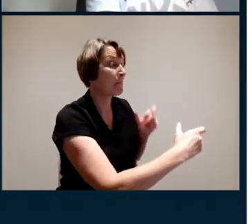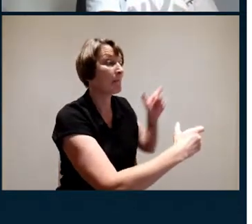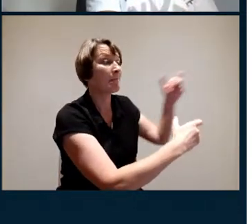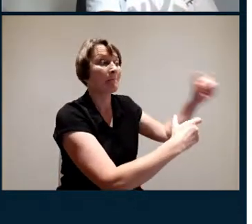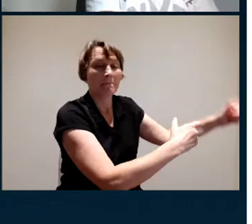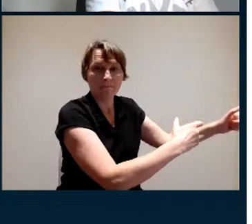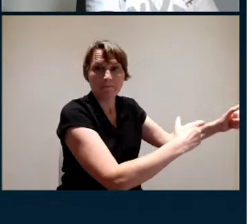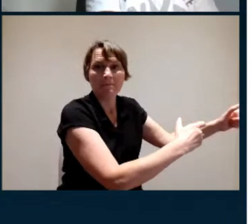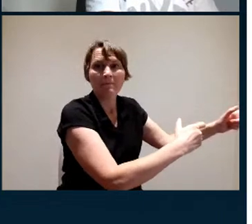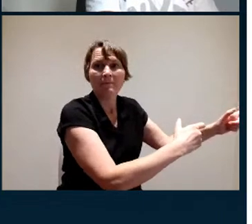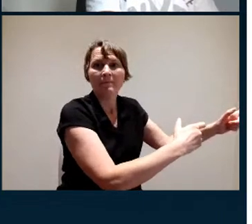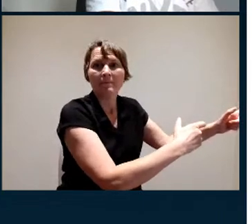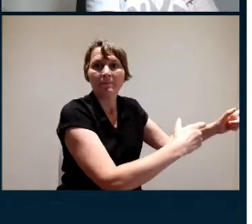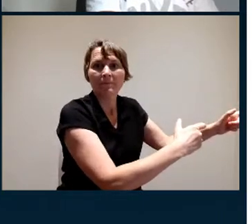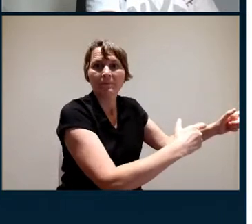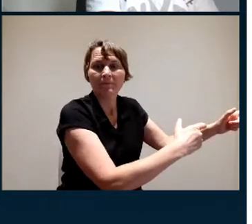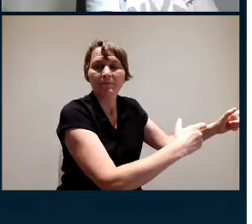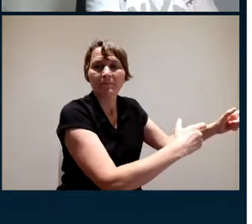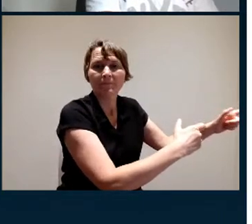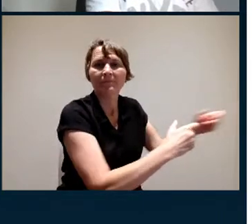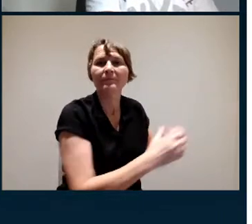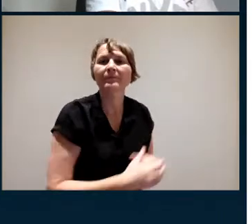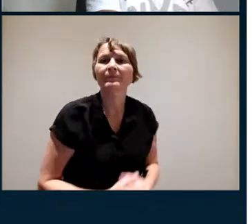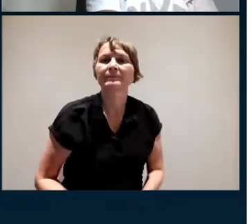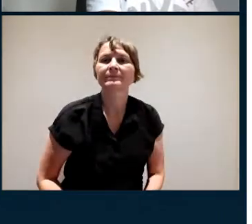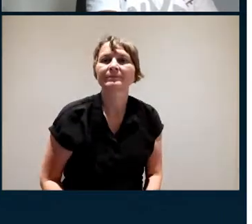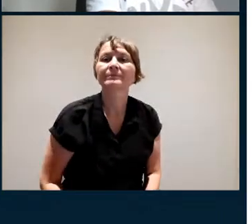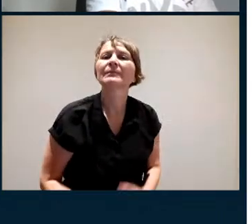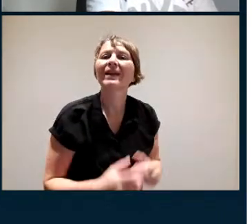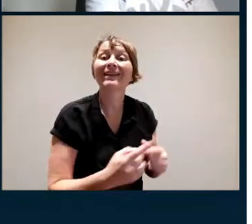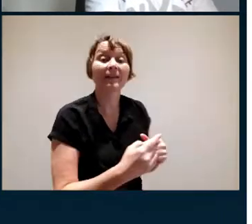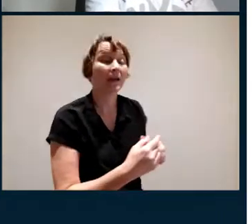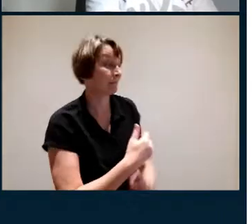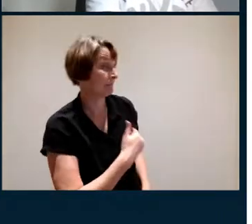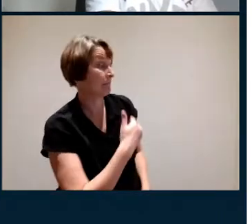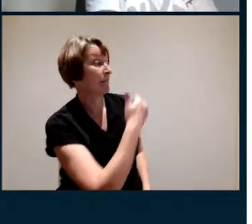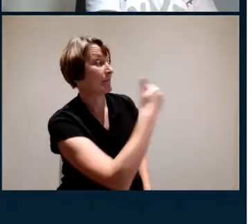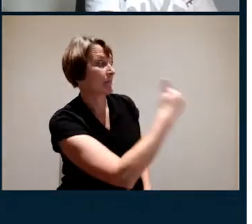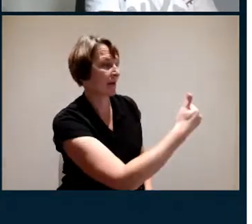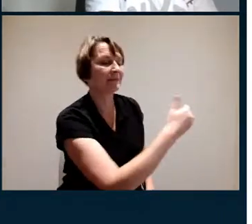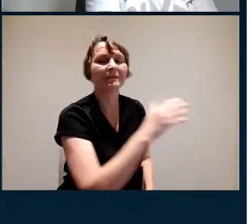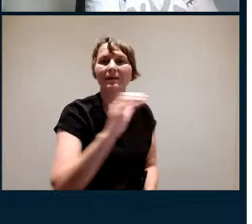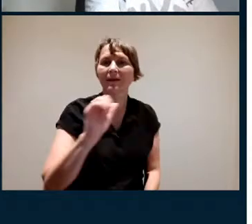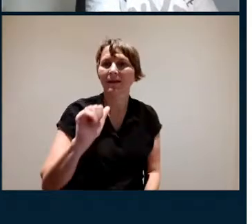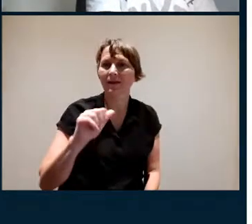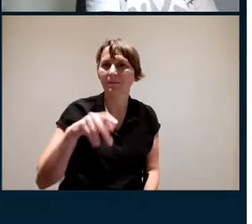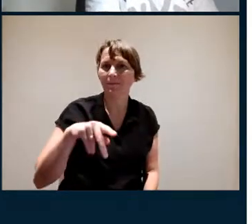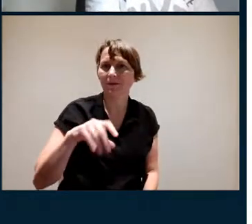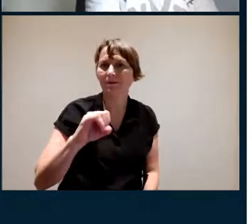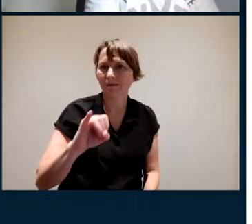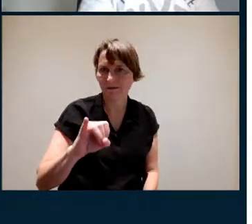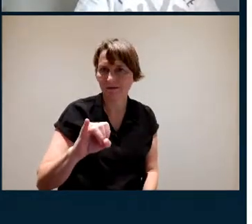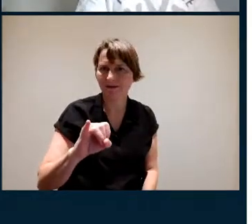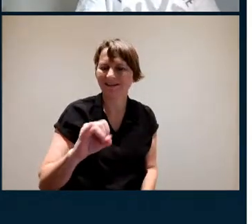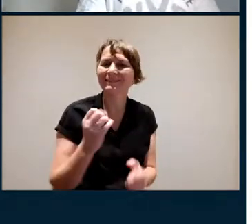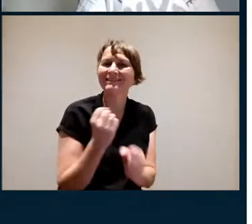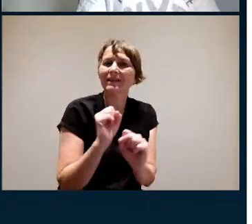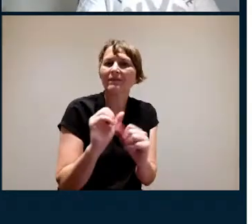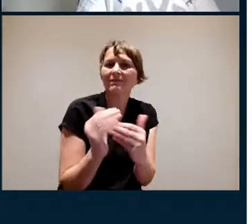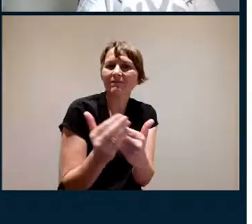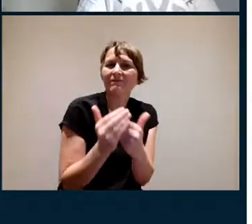integrate it with the API landing in Azure, a secure API, to which the